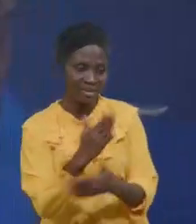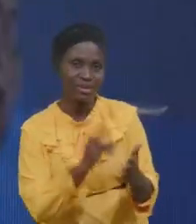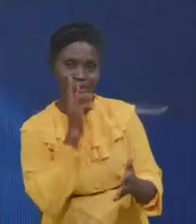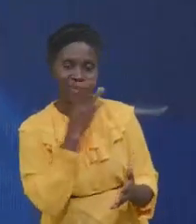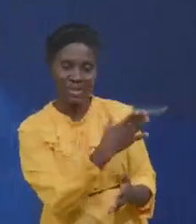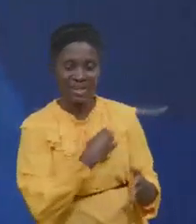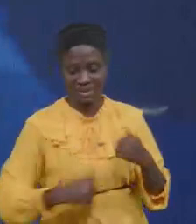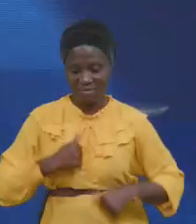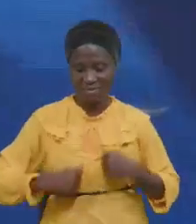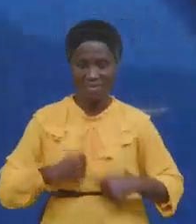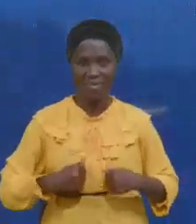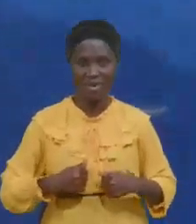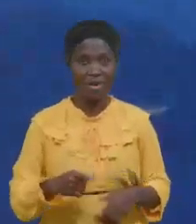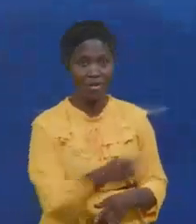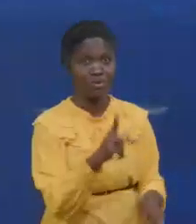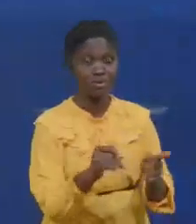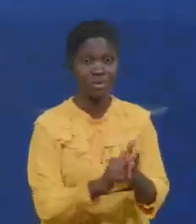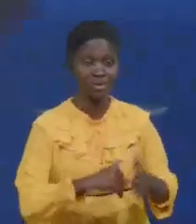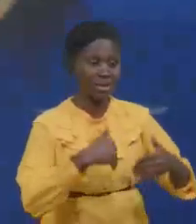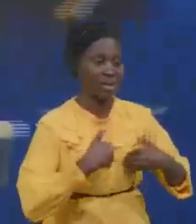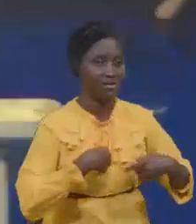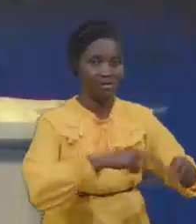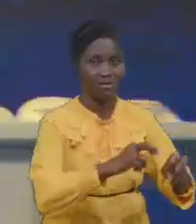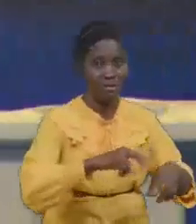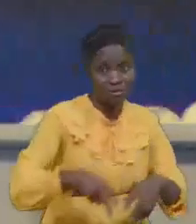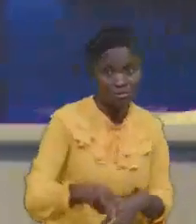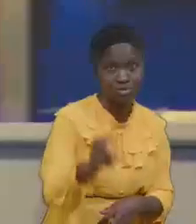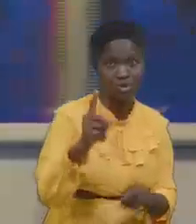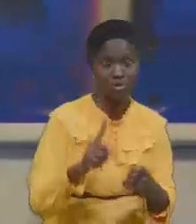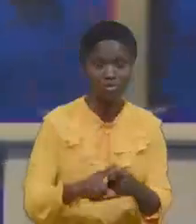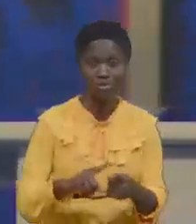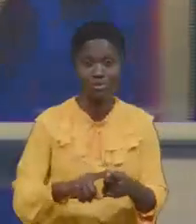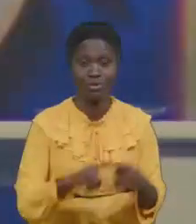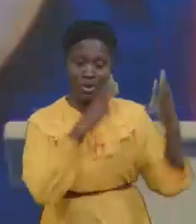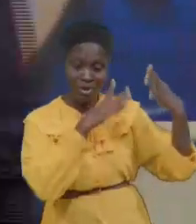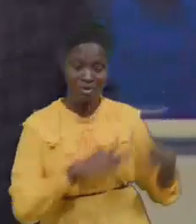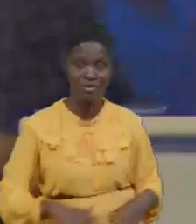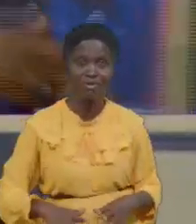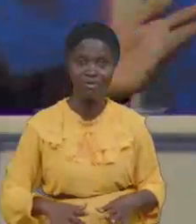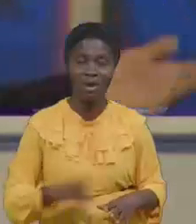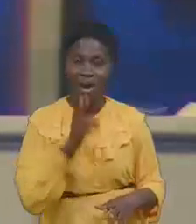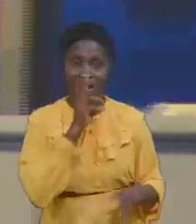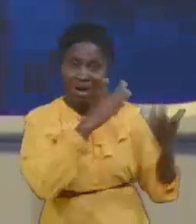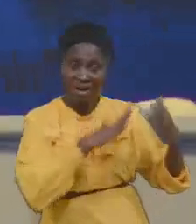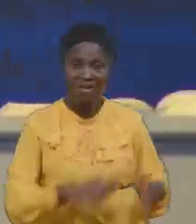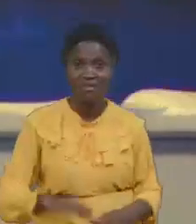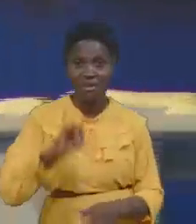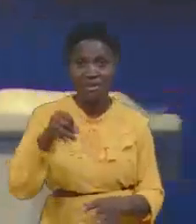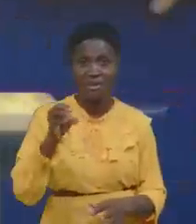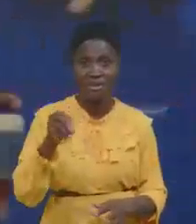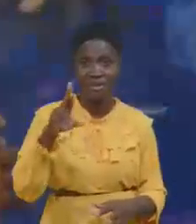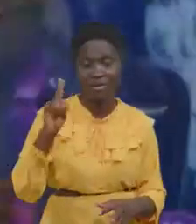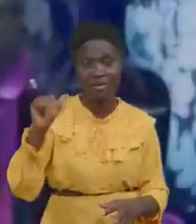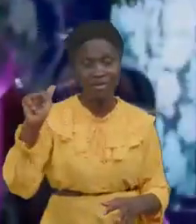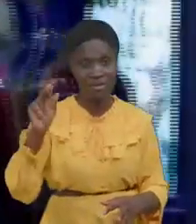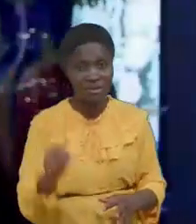to River Jordan, River Jerusalem, River Red Sea, River Holy Water,